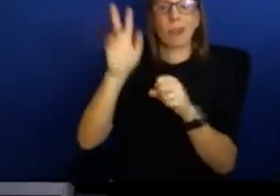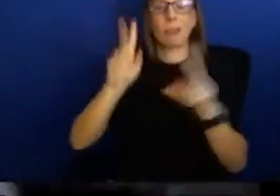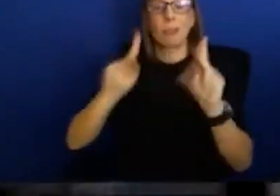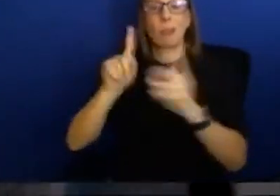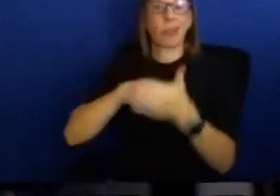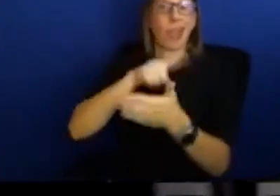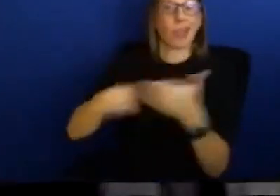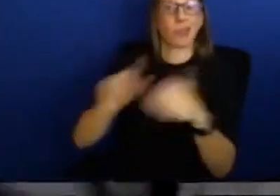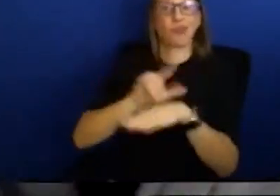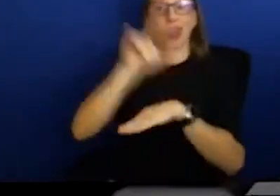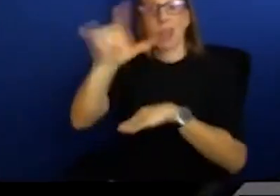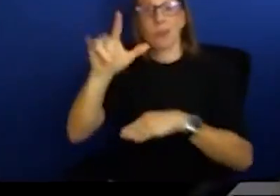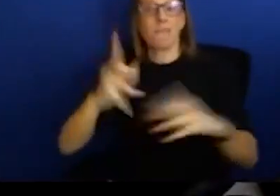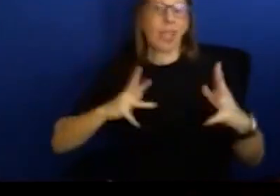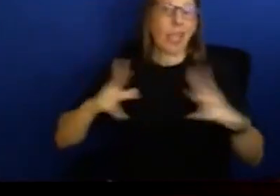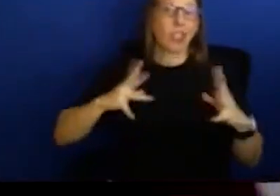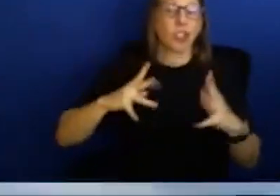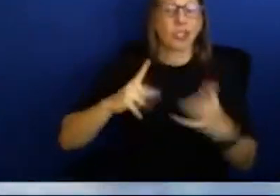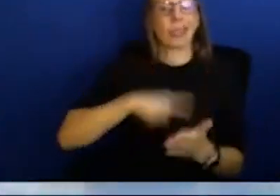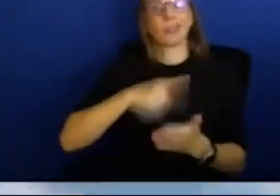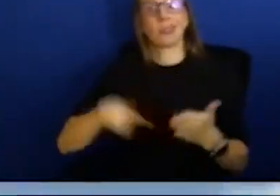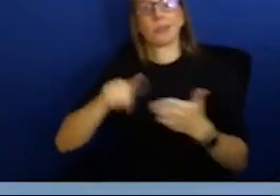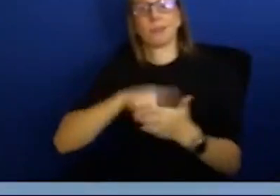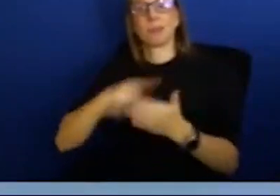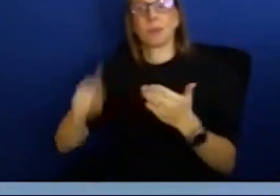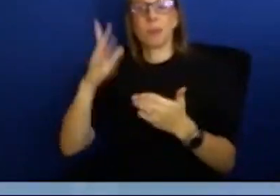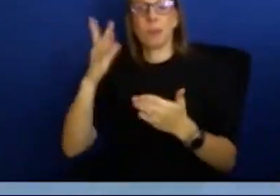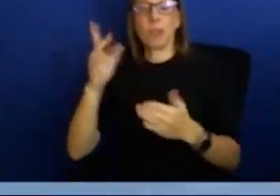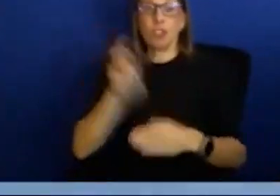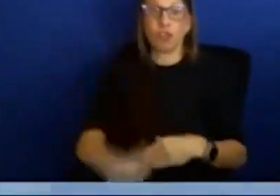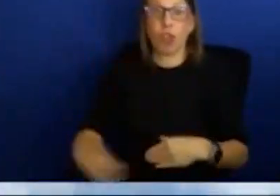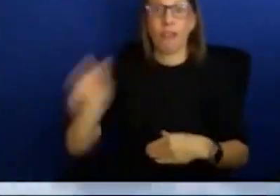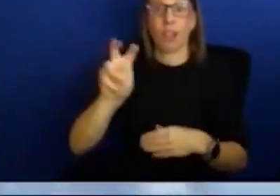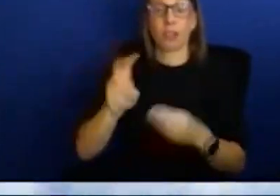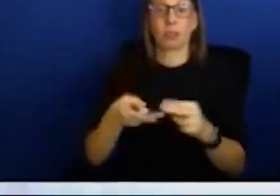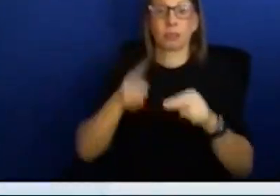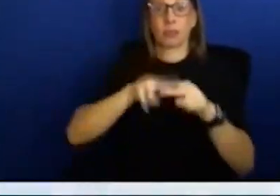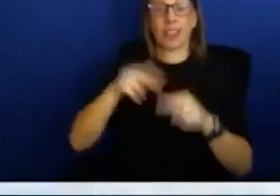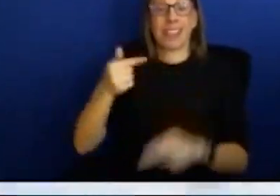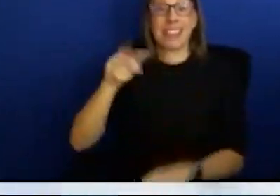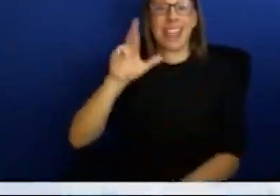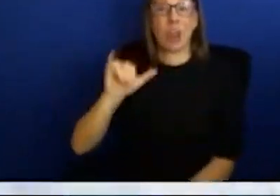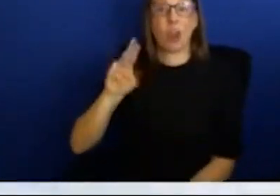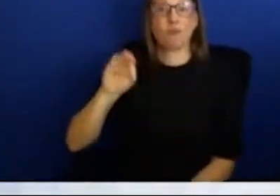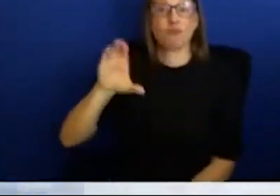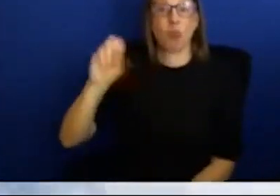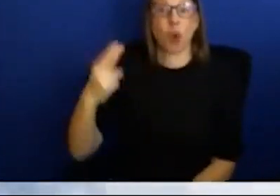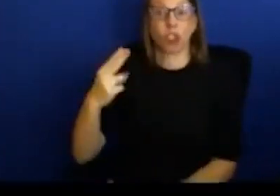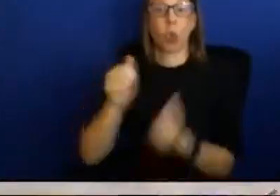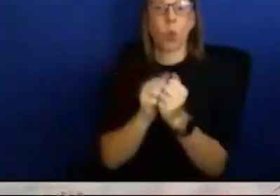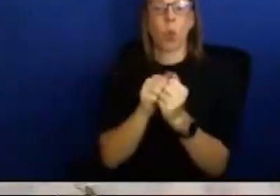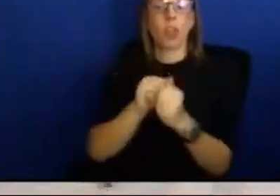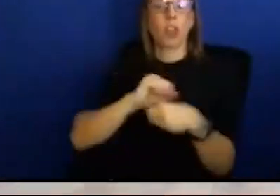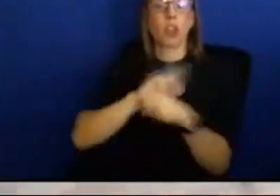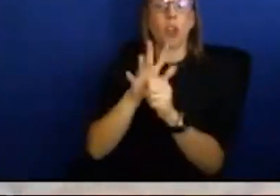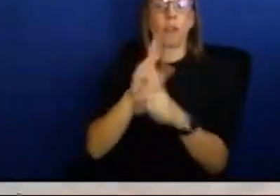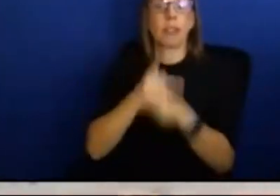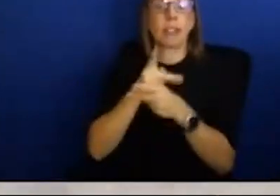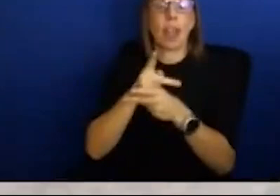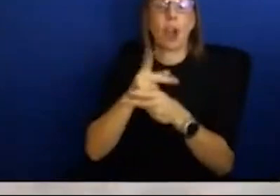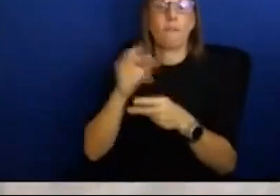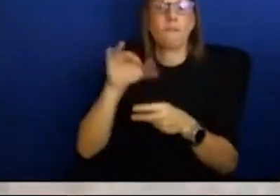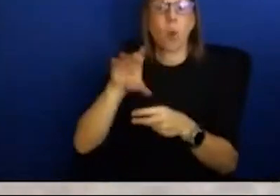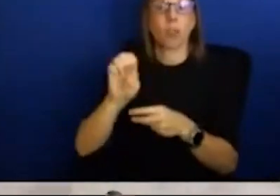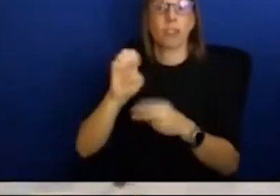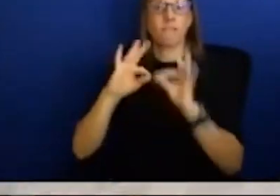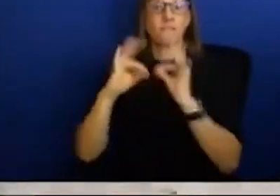canceling vacations. As travel increases, we're going to hear from Dr. Gary Morsch with the COVID Care Force on how countries are cracking down